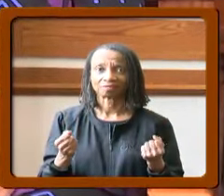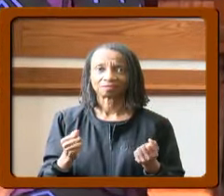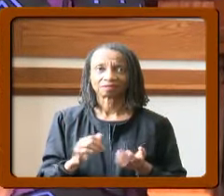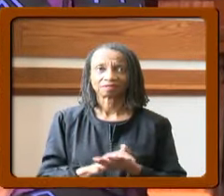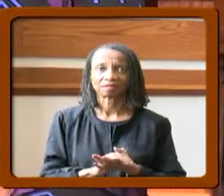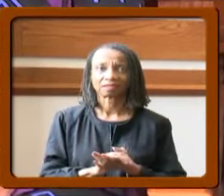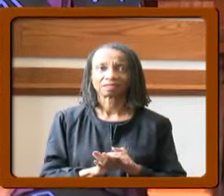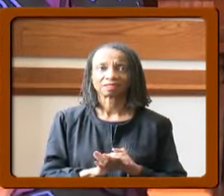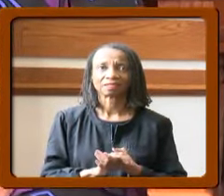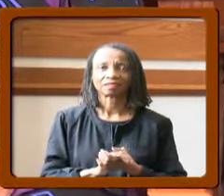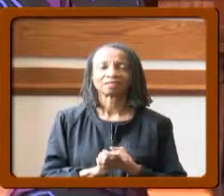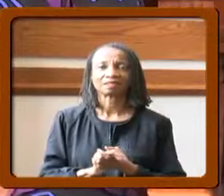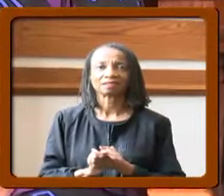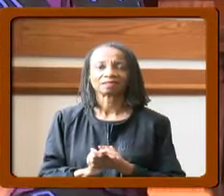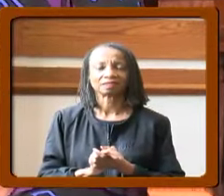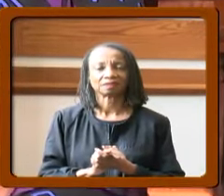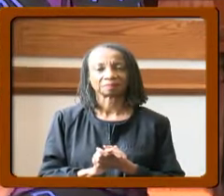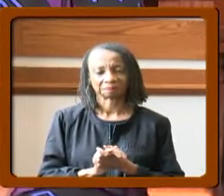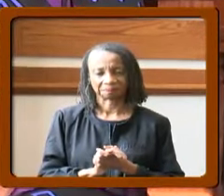And so he says,